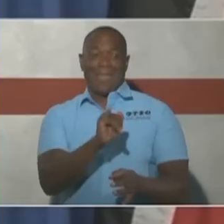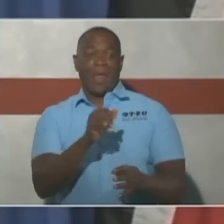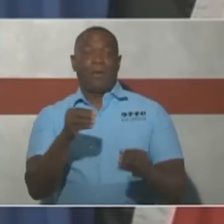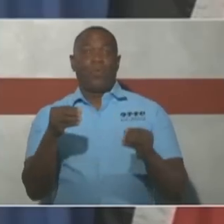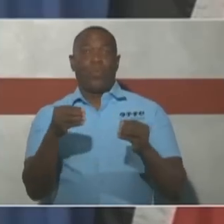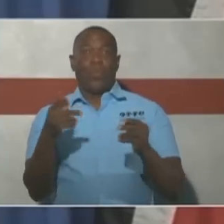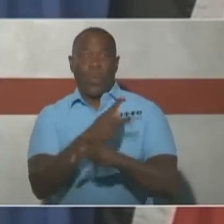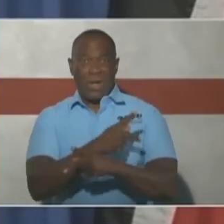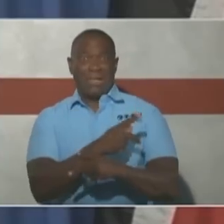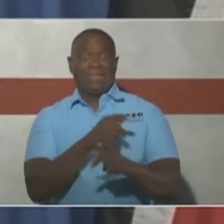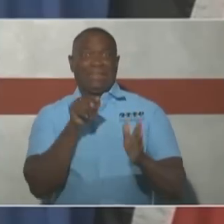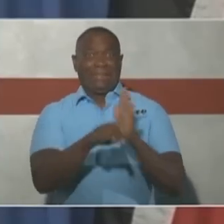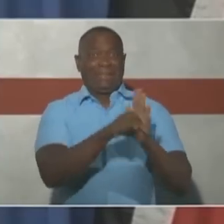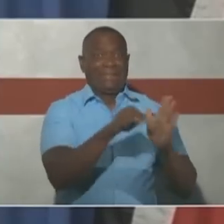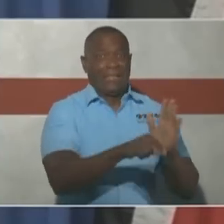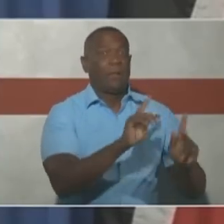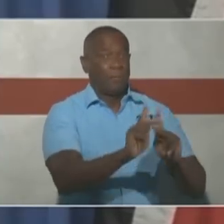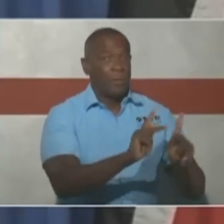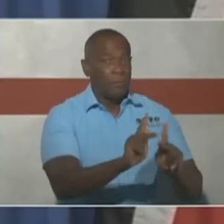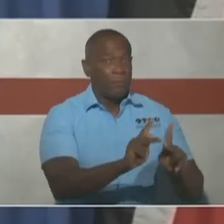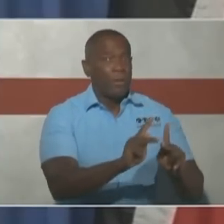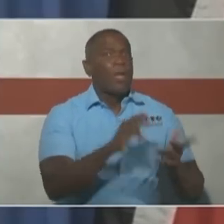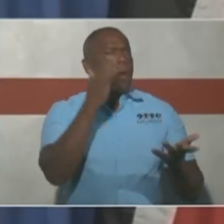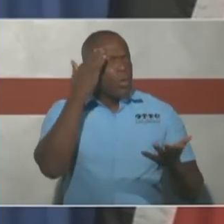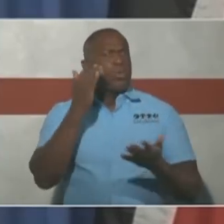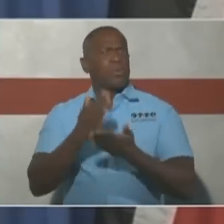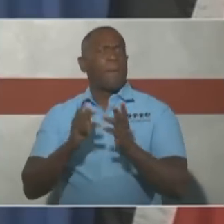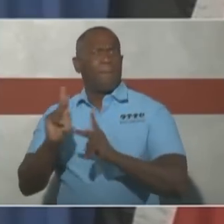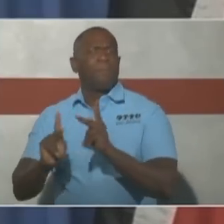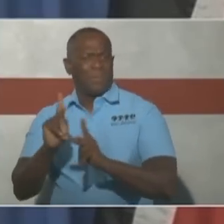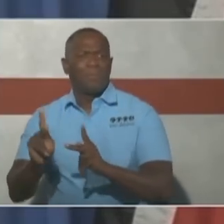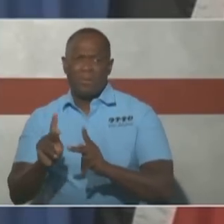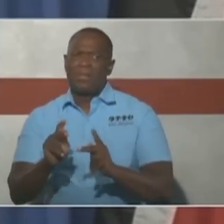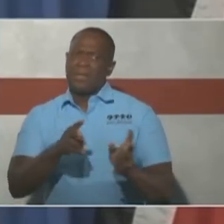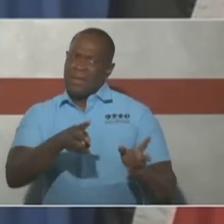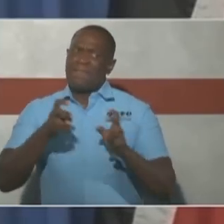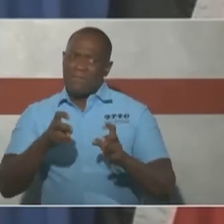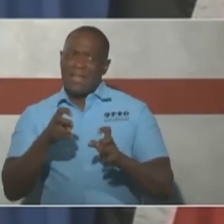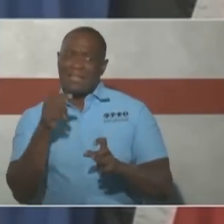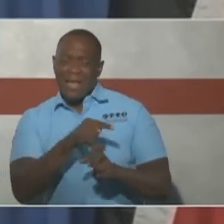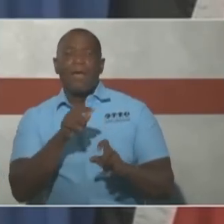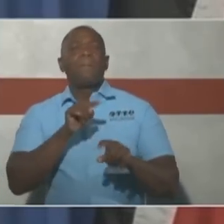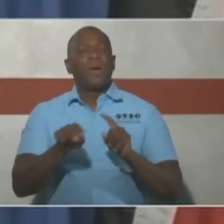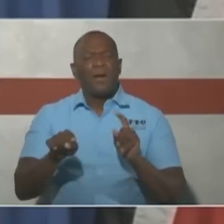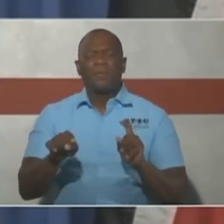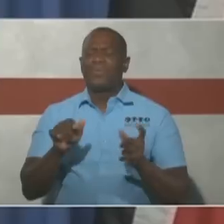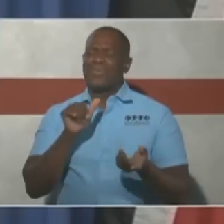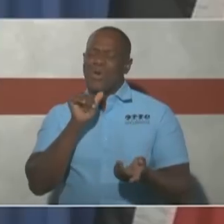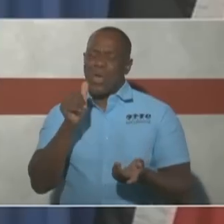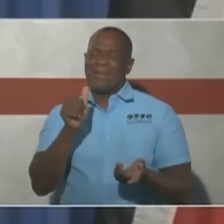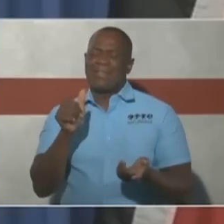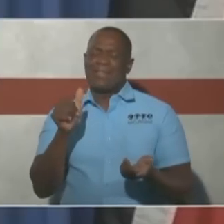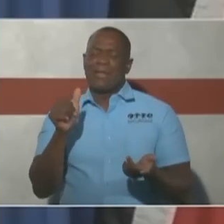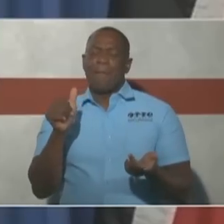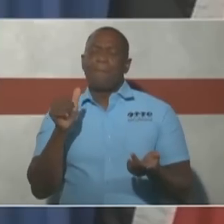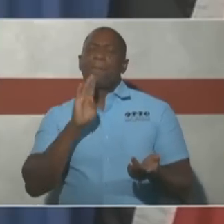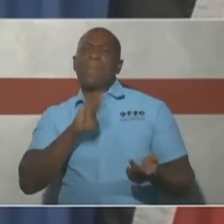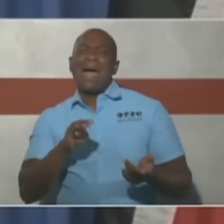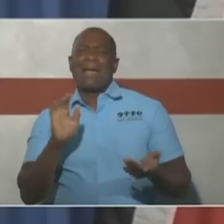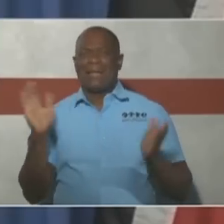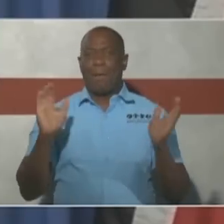were still infected, and in some few areas heavily infected, the effect was not as bad as that early variant of